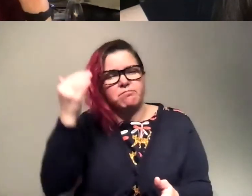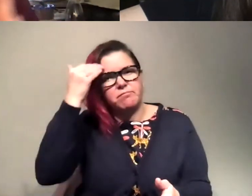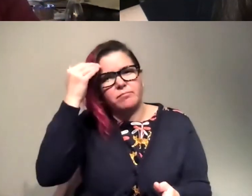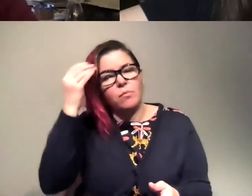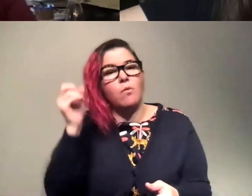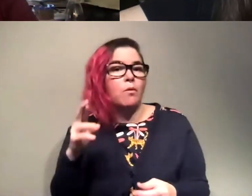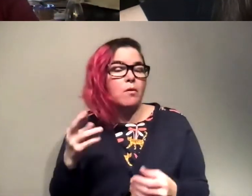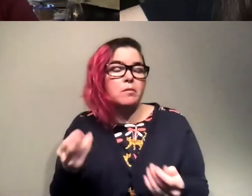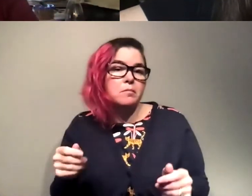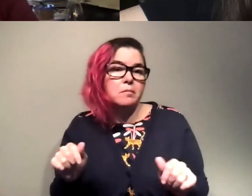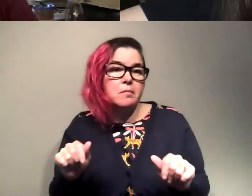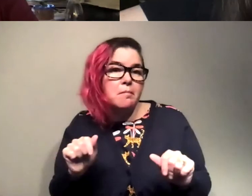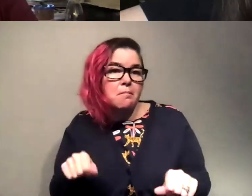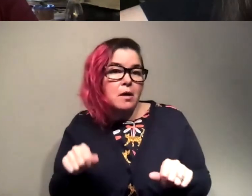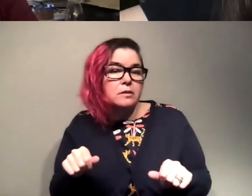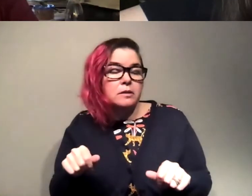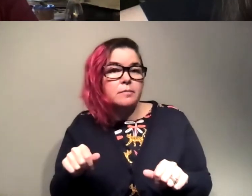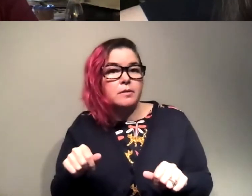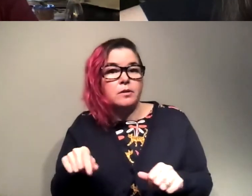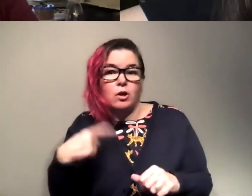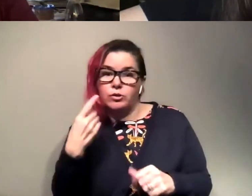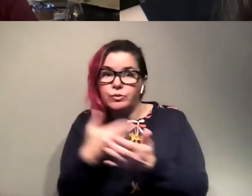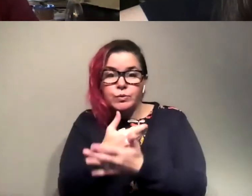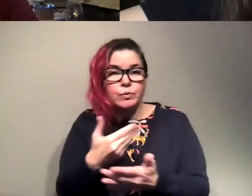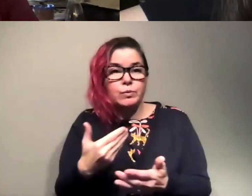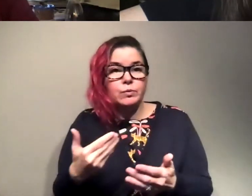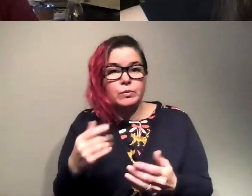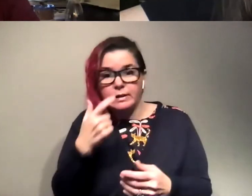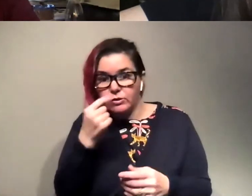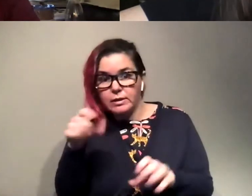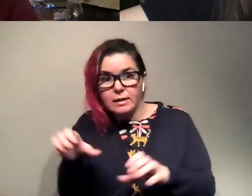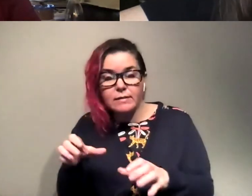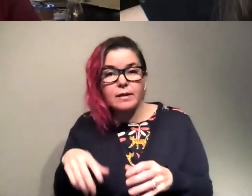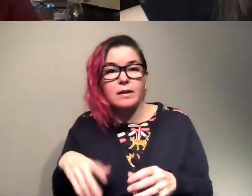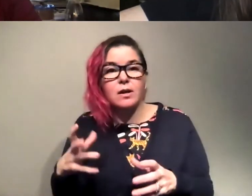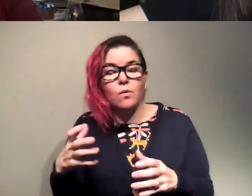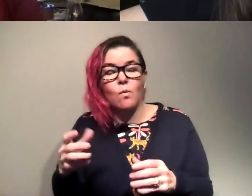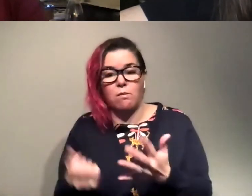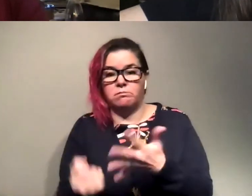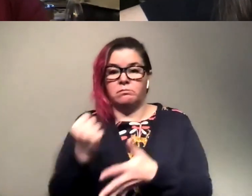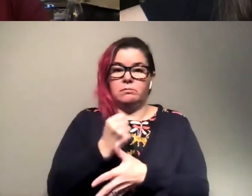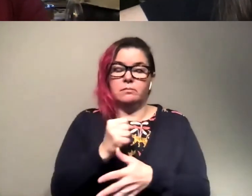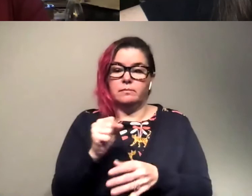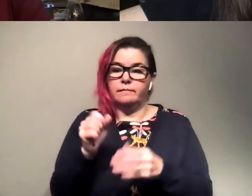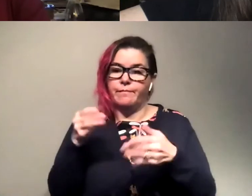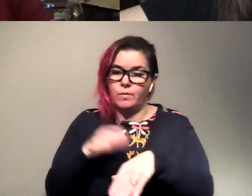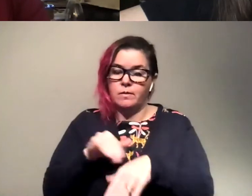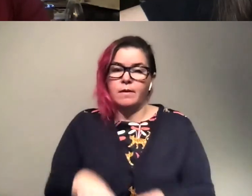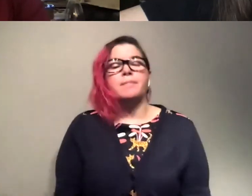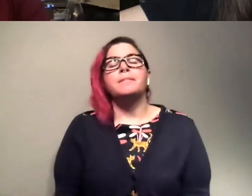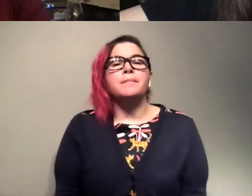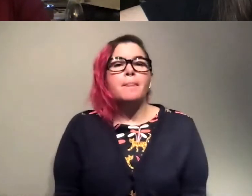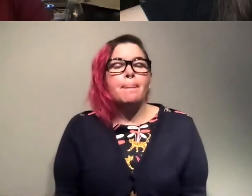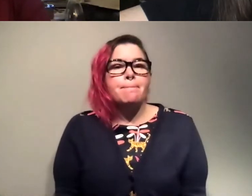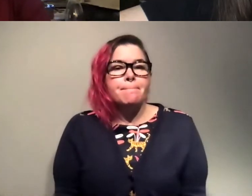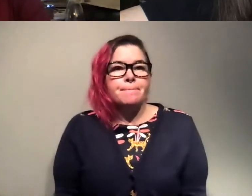something, that really looks new and it has really interesting activity, and this we want to prioritize. And those are the